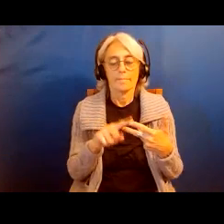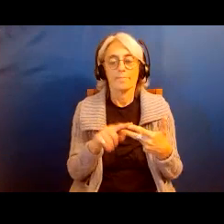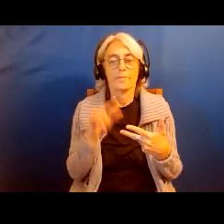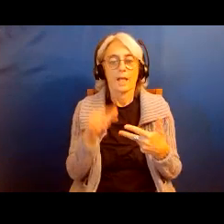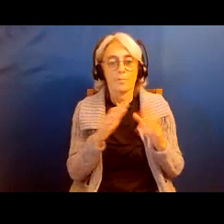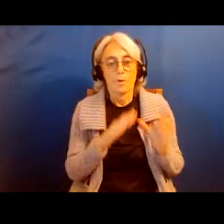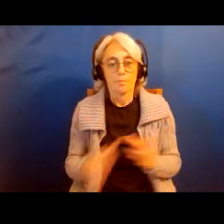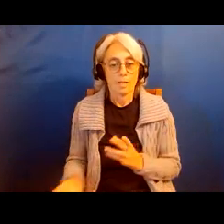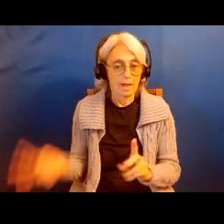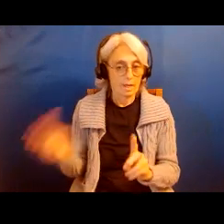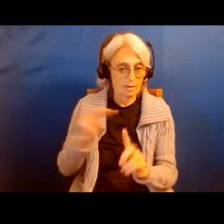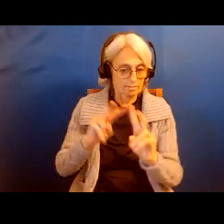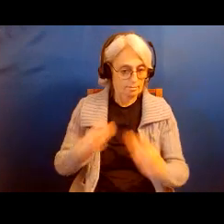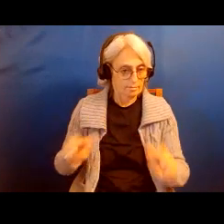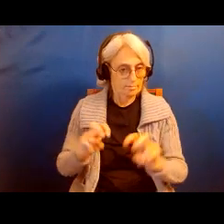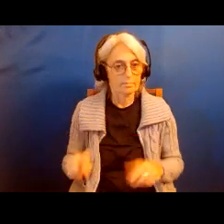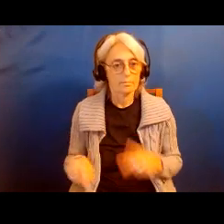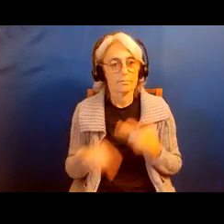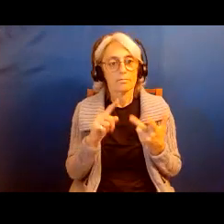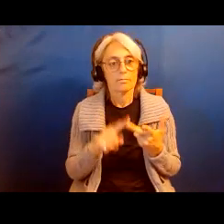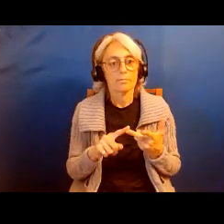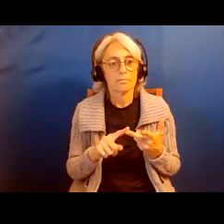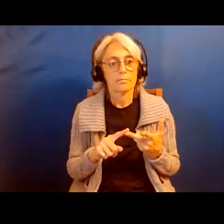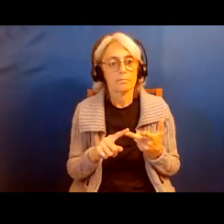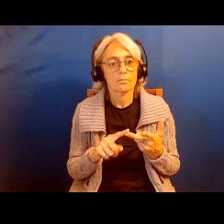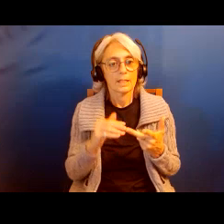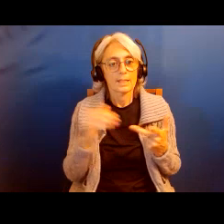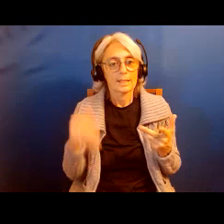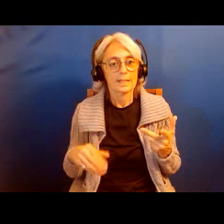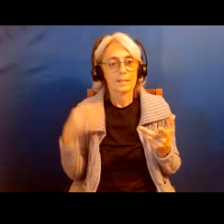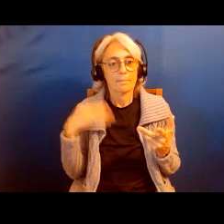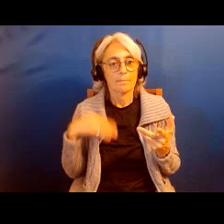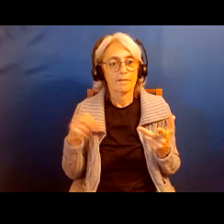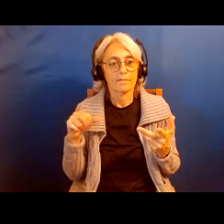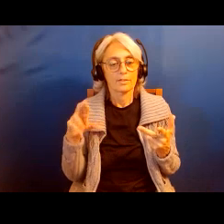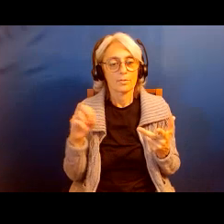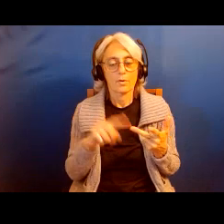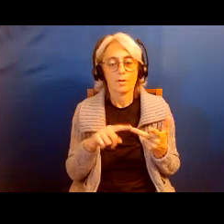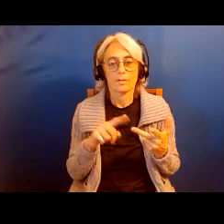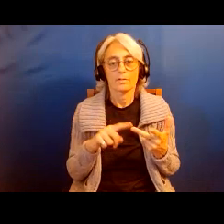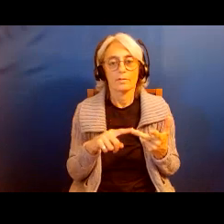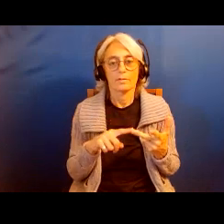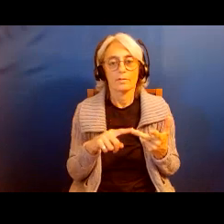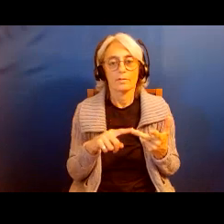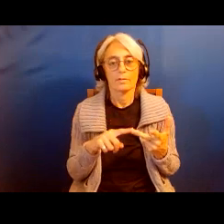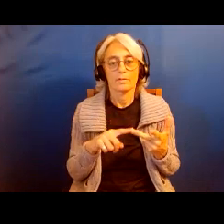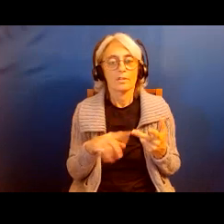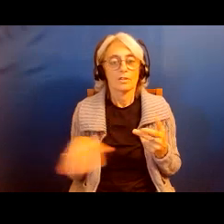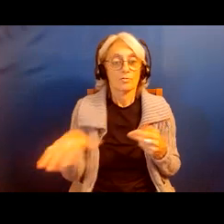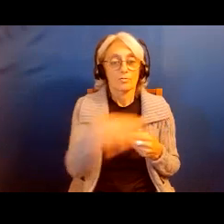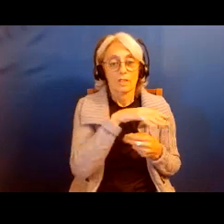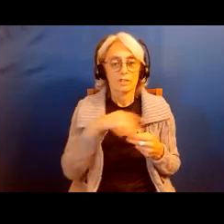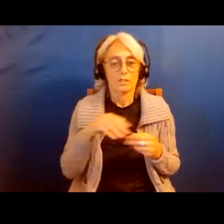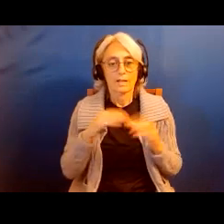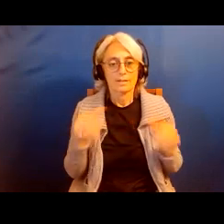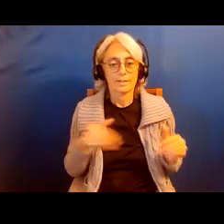lens. And finally, a system benefit score will address a project's importance from a regional and system planning